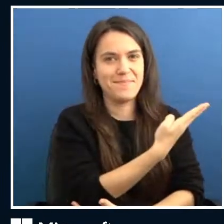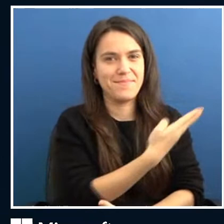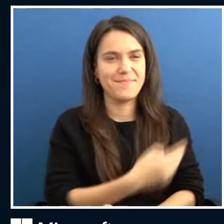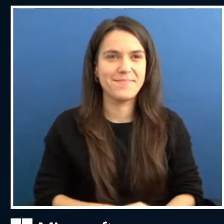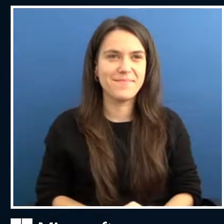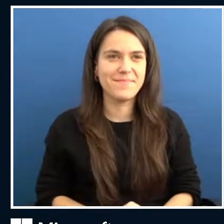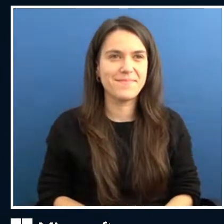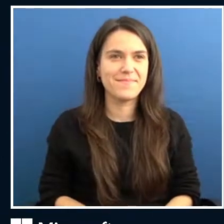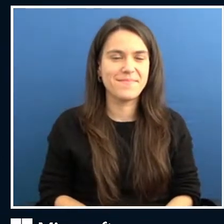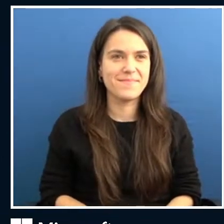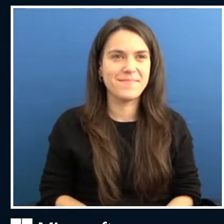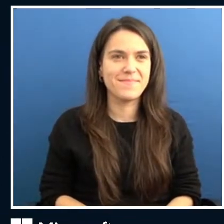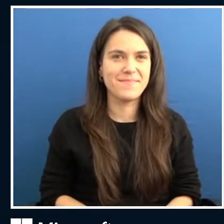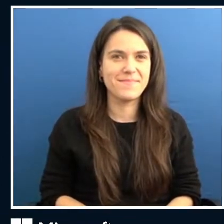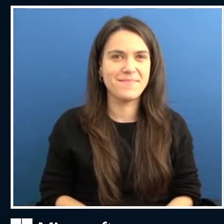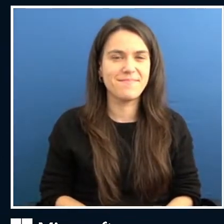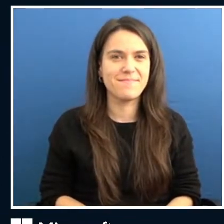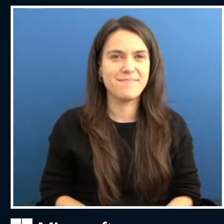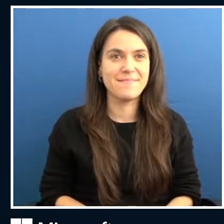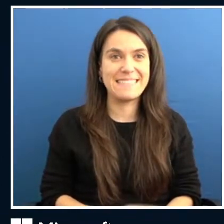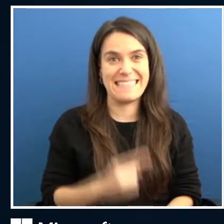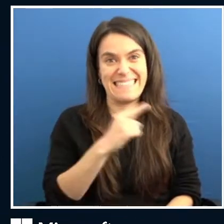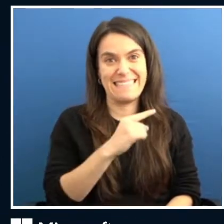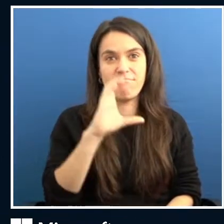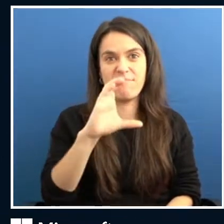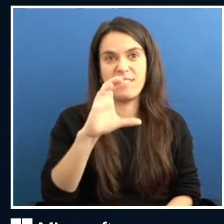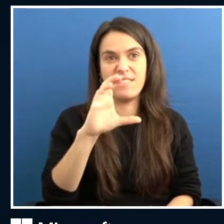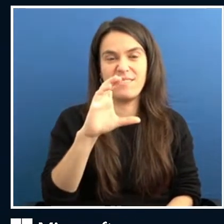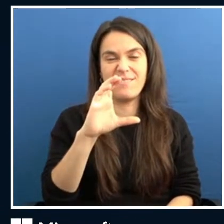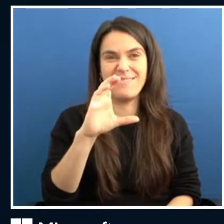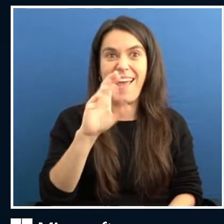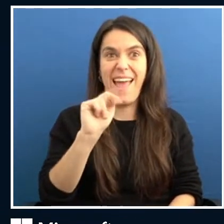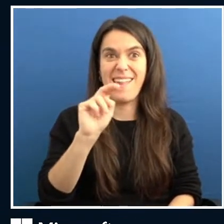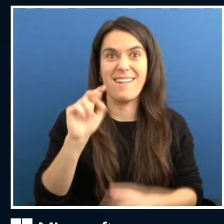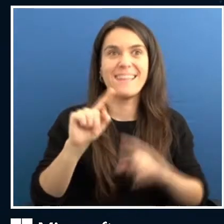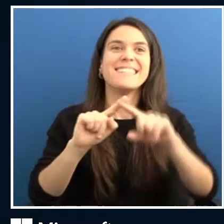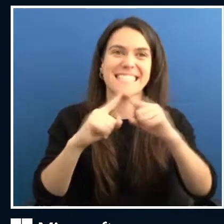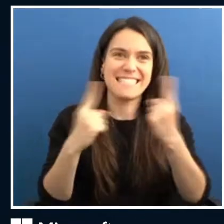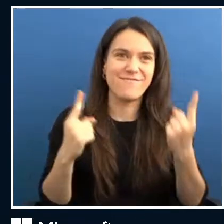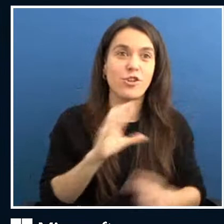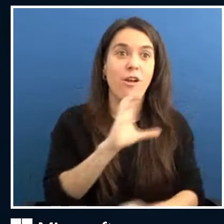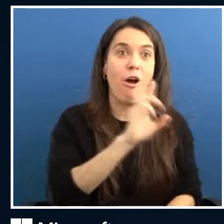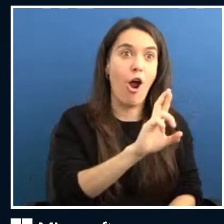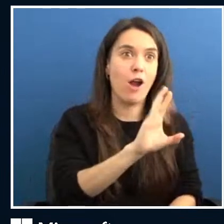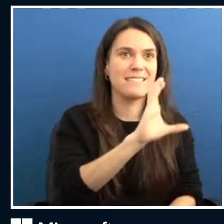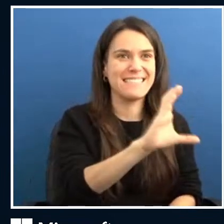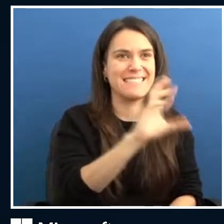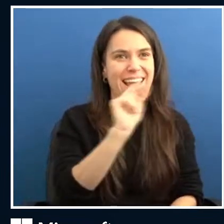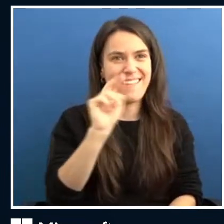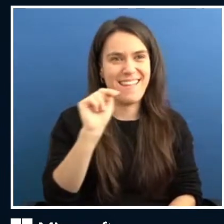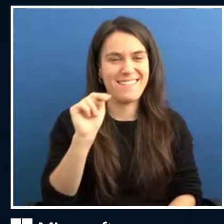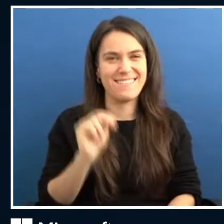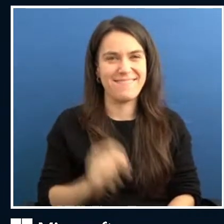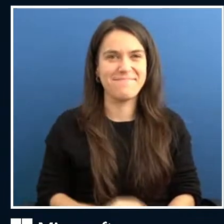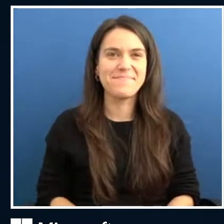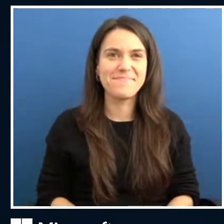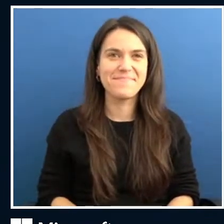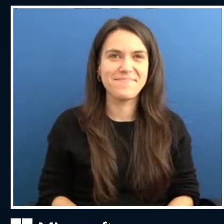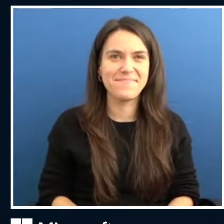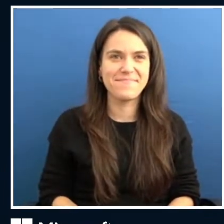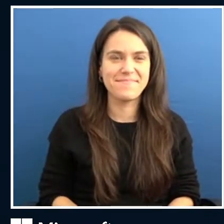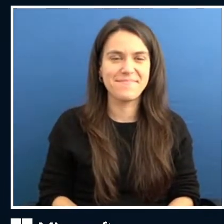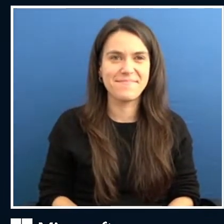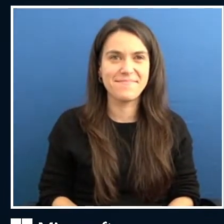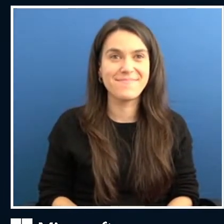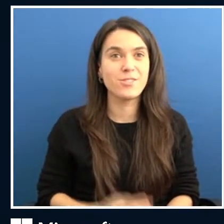are different from CNNs. Now, coming back to utilizing these